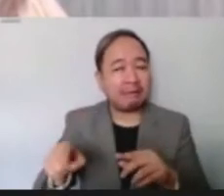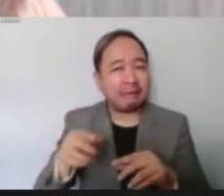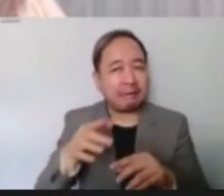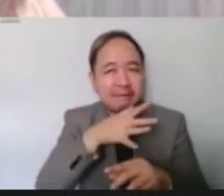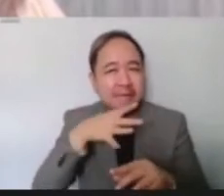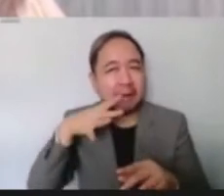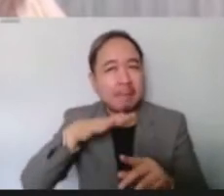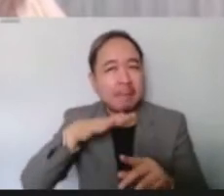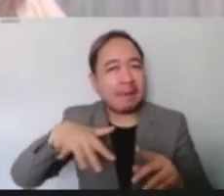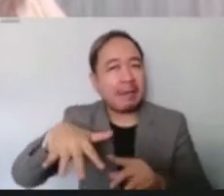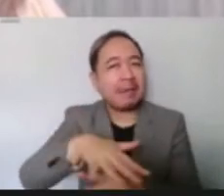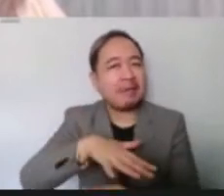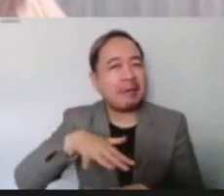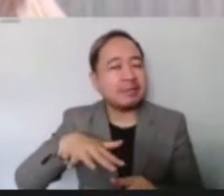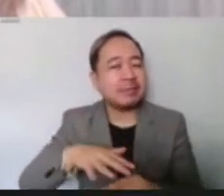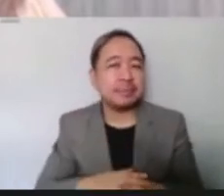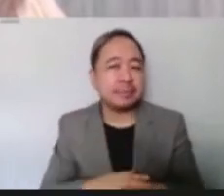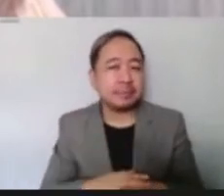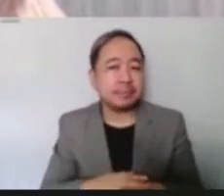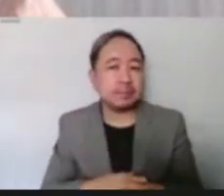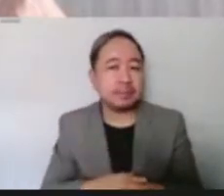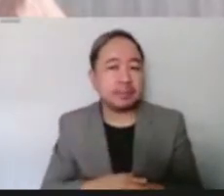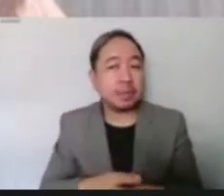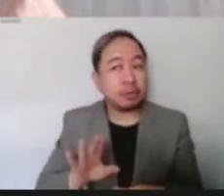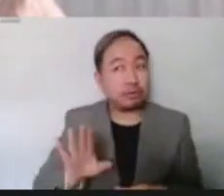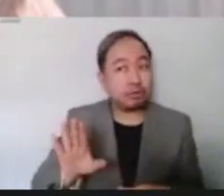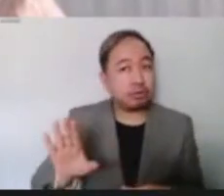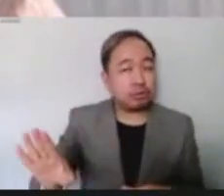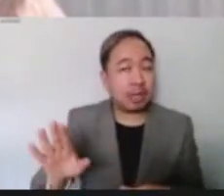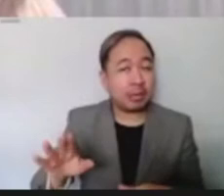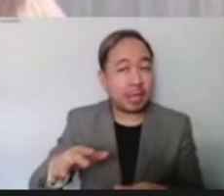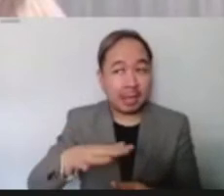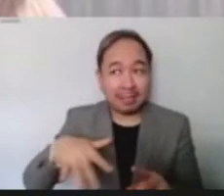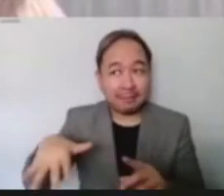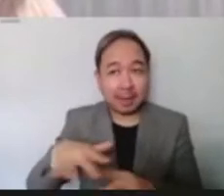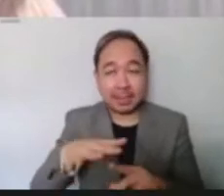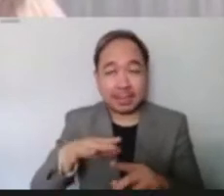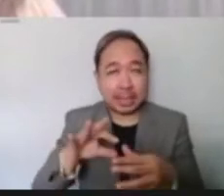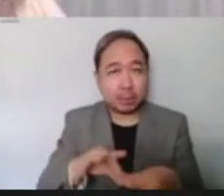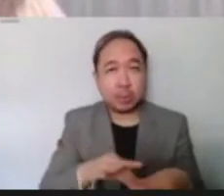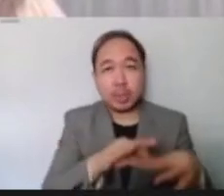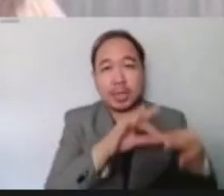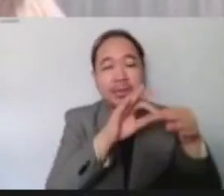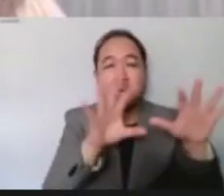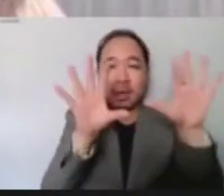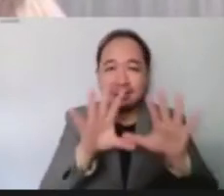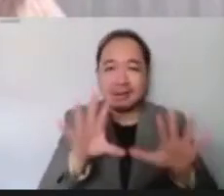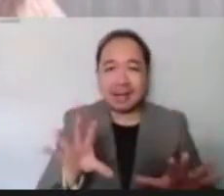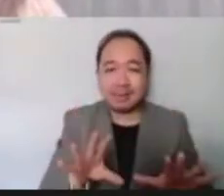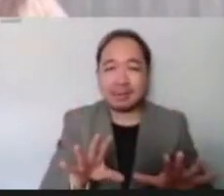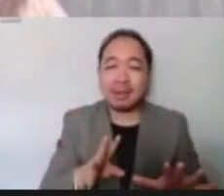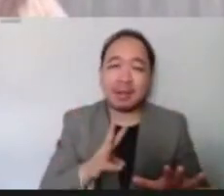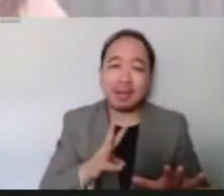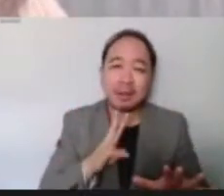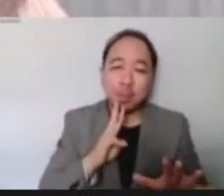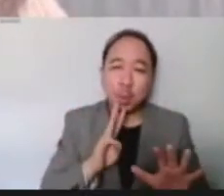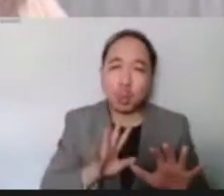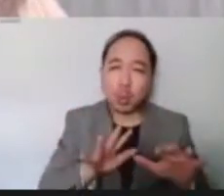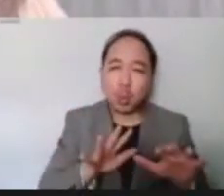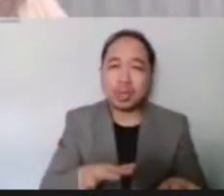due to its Reliance on climate and weather agriculture is probably the sector that is most vulnerable